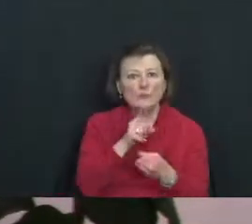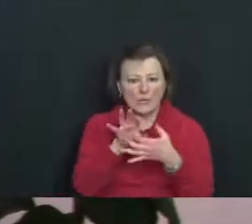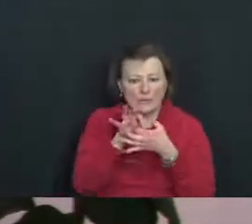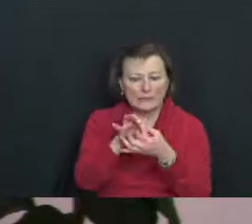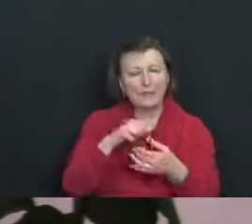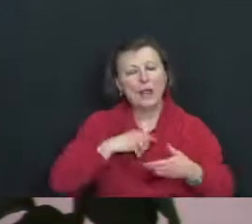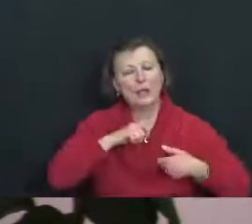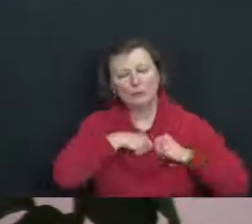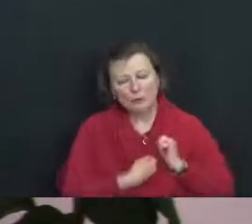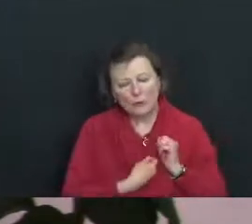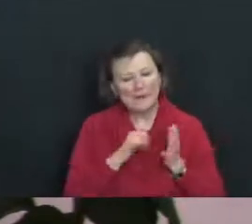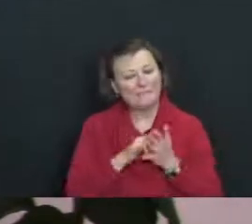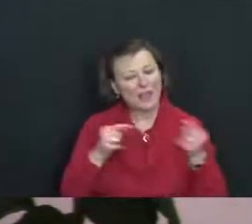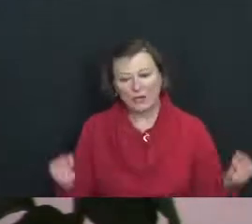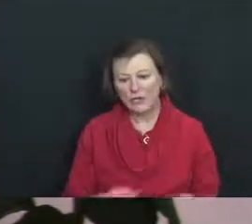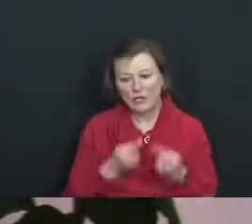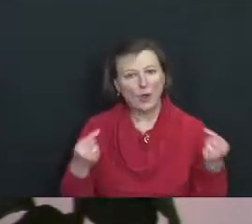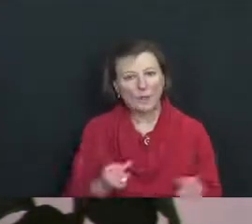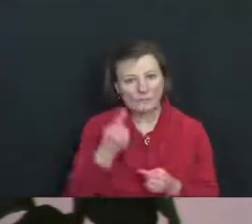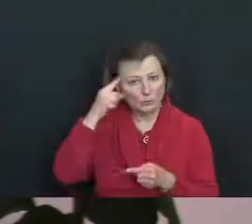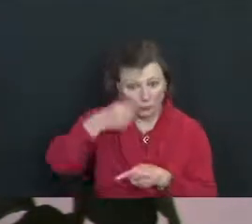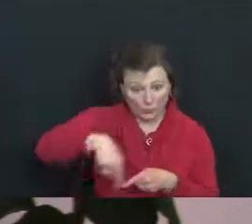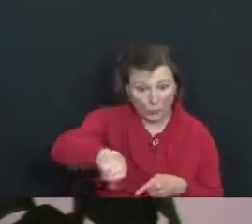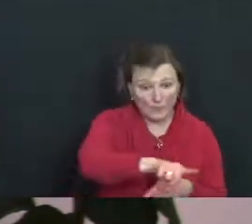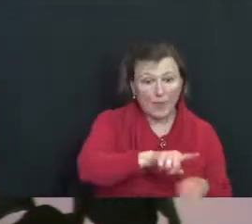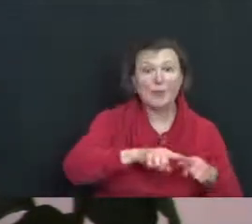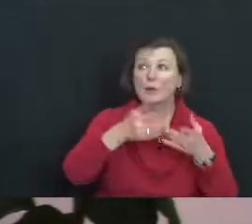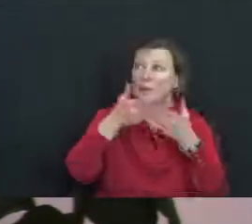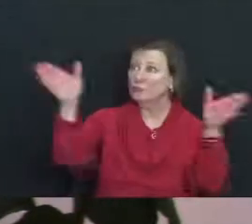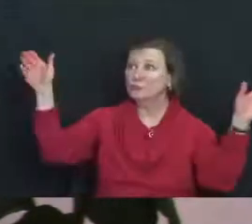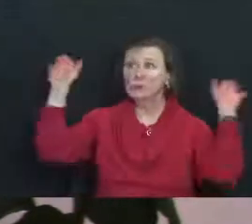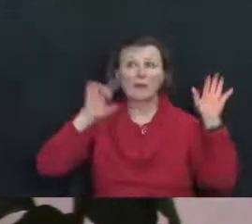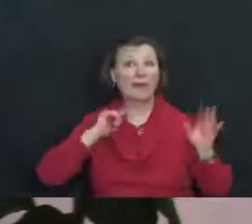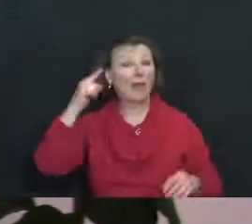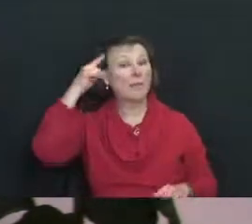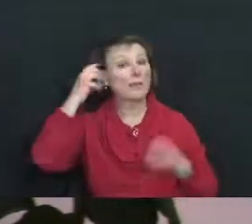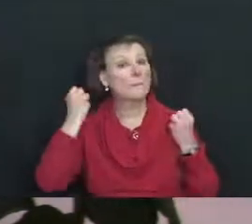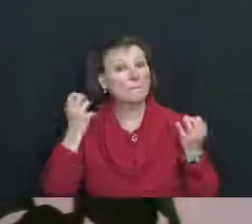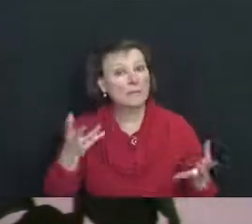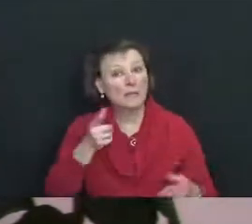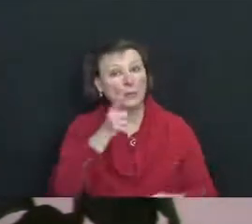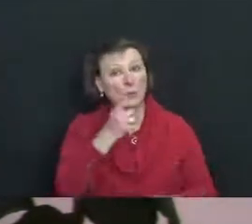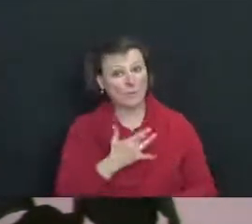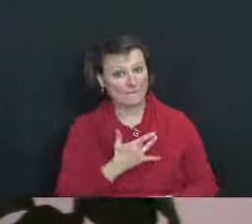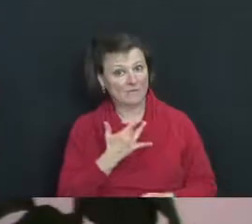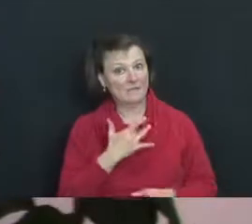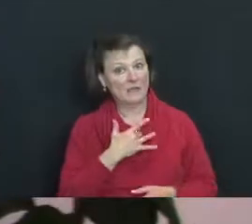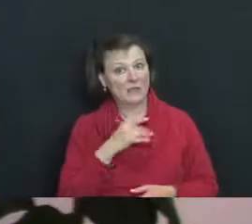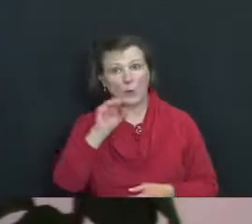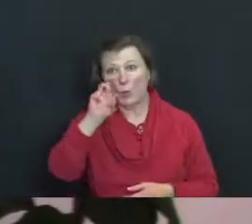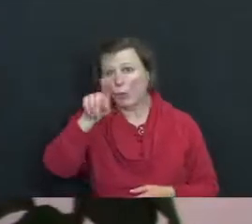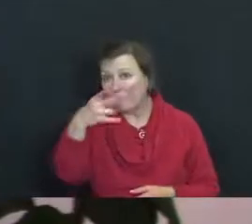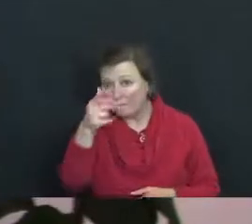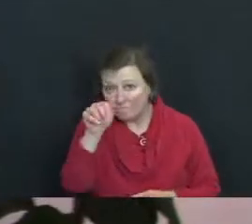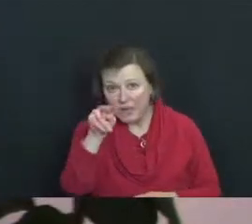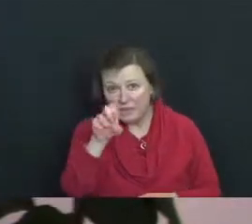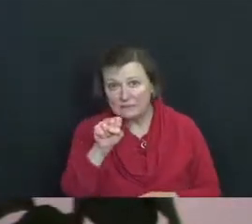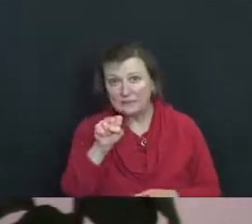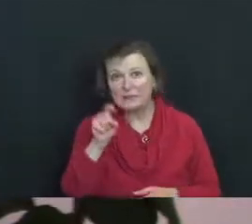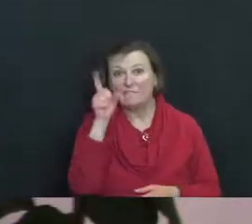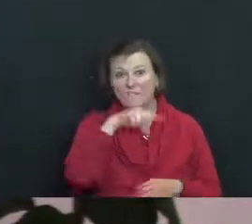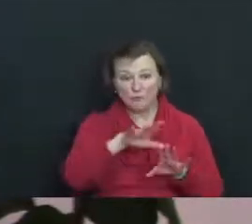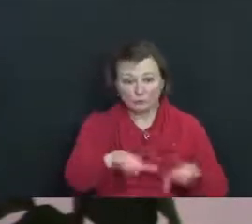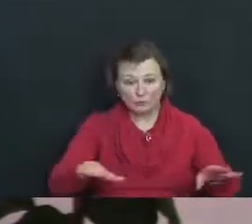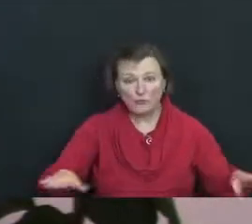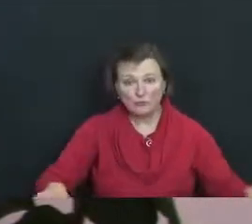harm that such a lack does for them. But in a larger sense, I think that there are many who feel like orphans and foster children in our